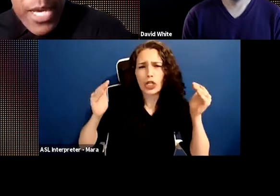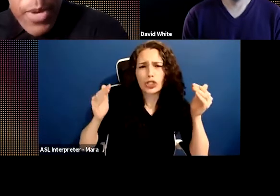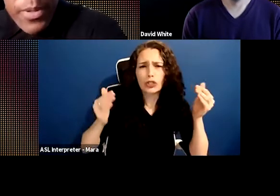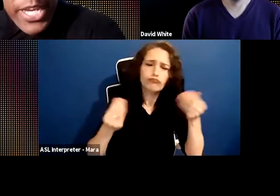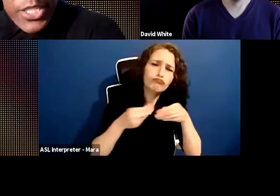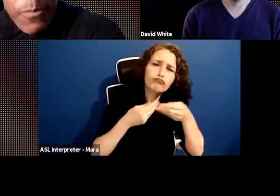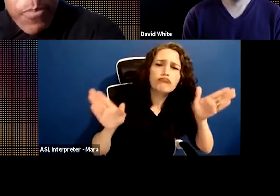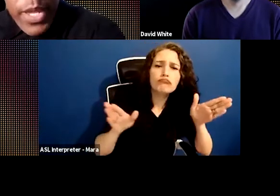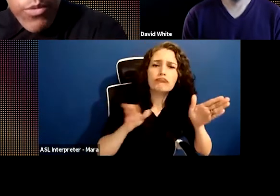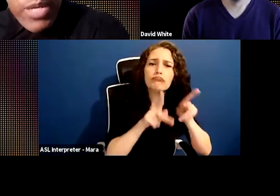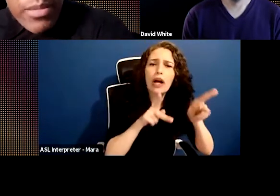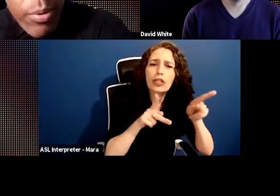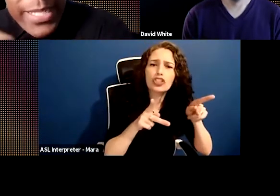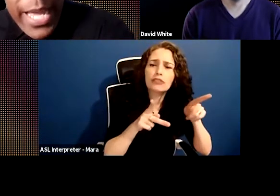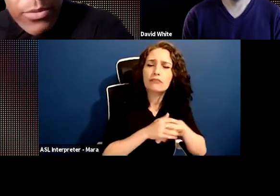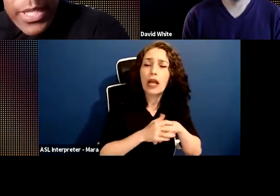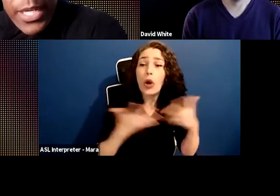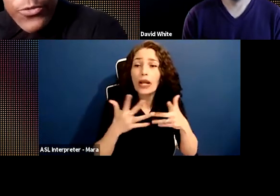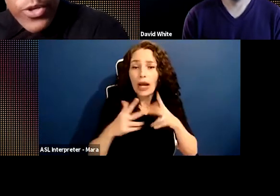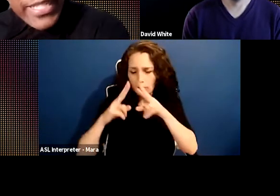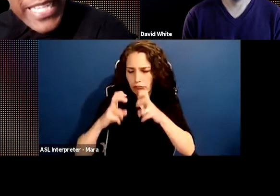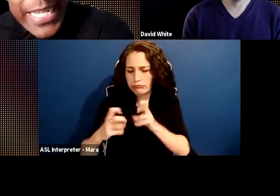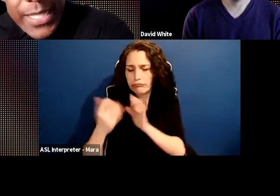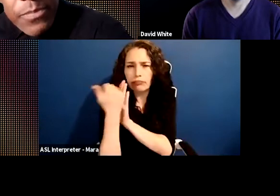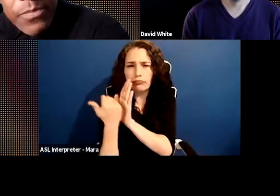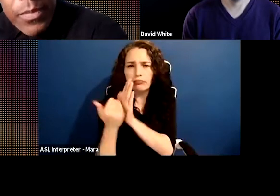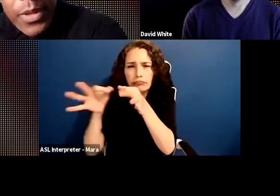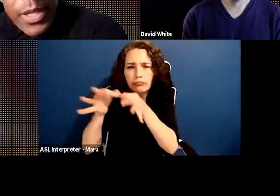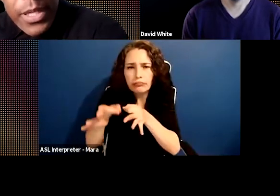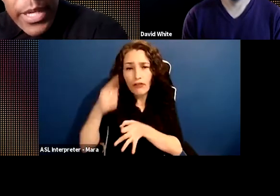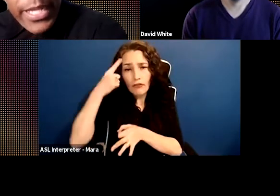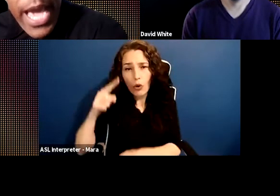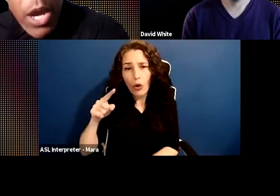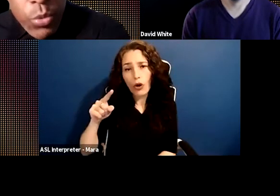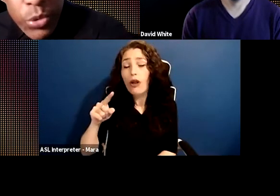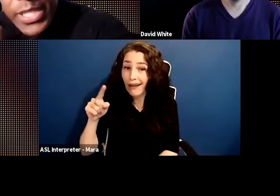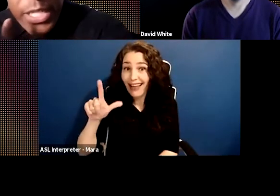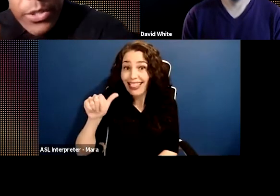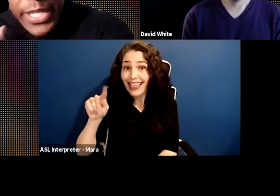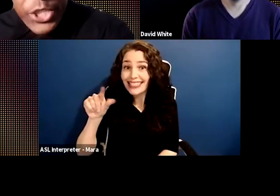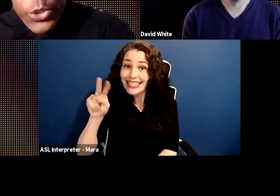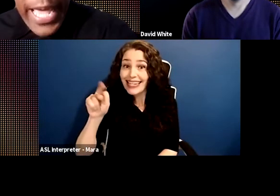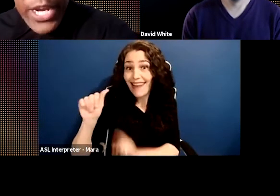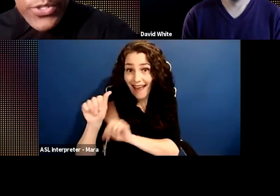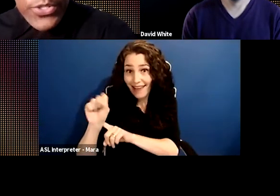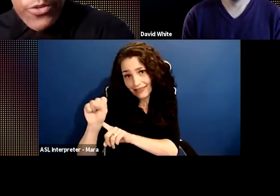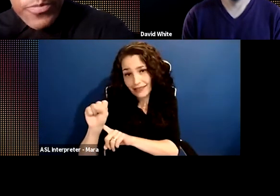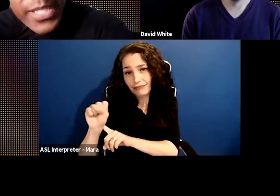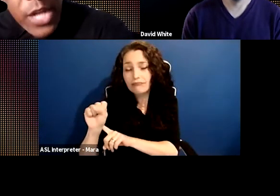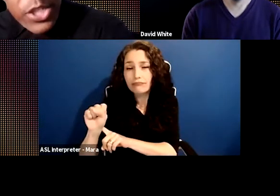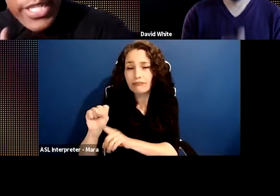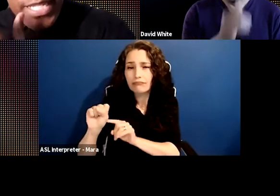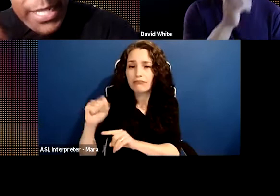mainstream population? And what about the breakdown for Latinas? And how do we consider the additional layers